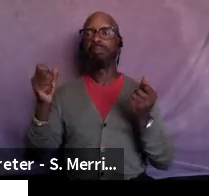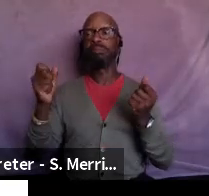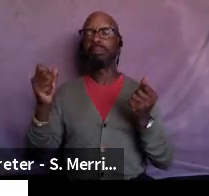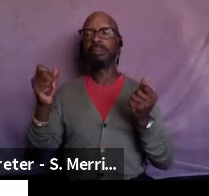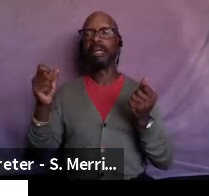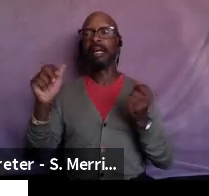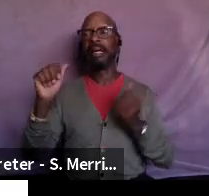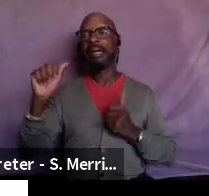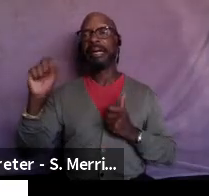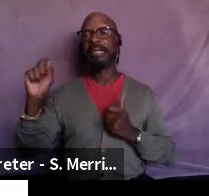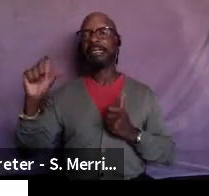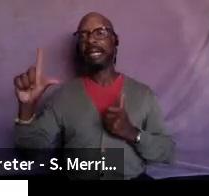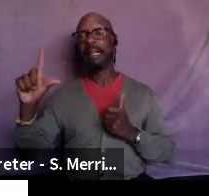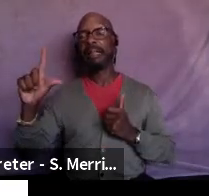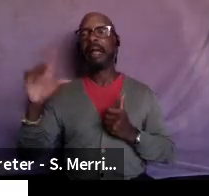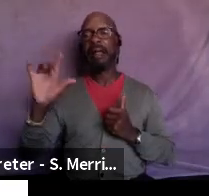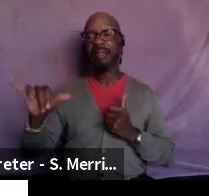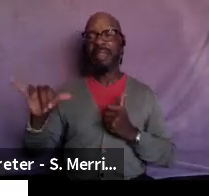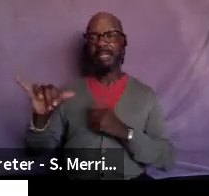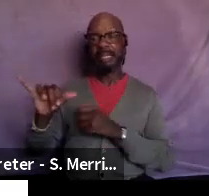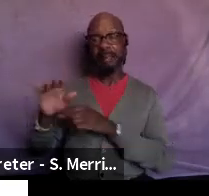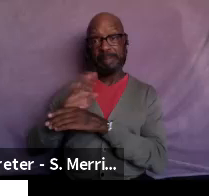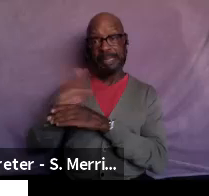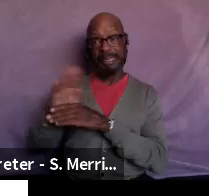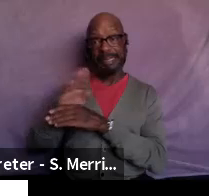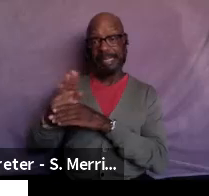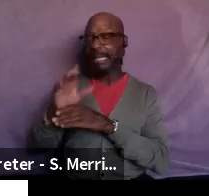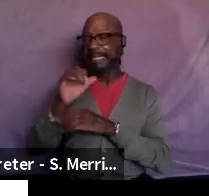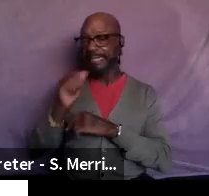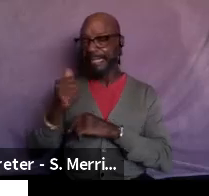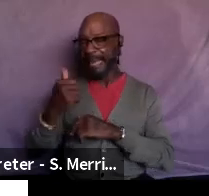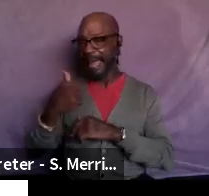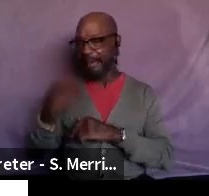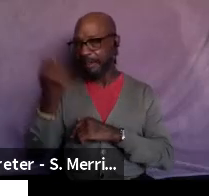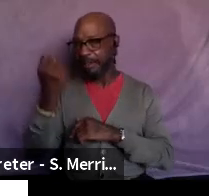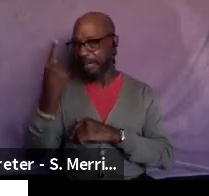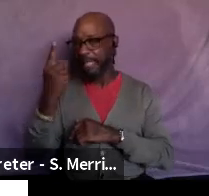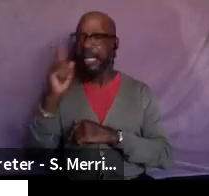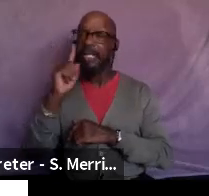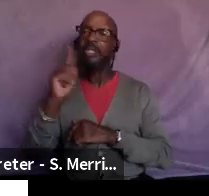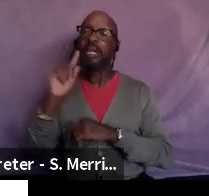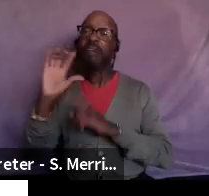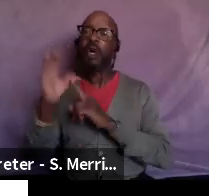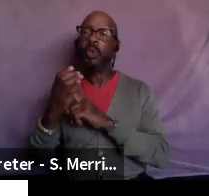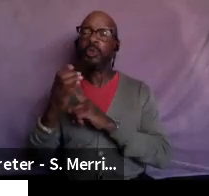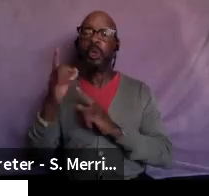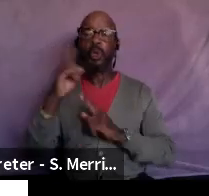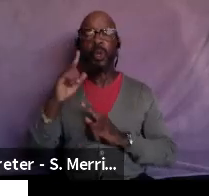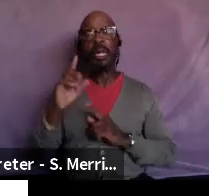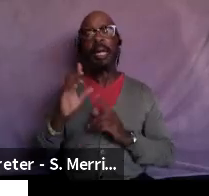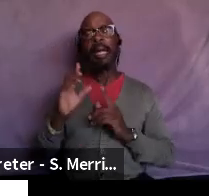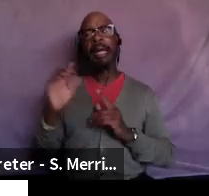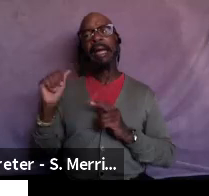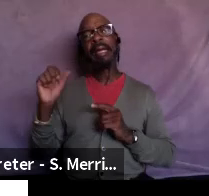The covered entity did not have really an understanding of deaf culture, and they just thought a sign language interpreter was a sign